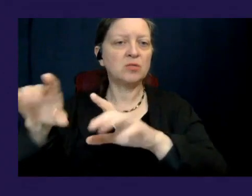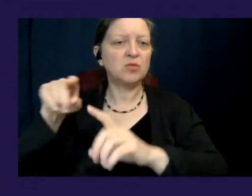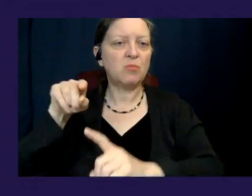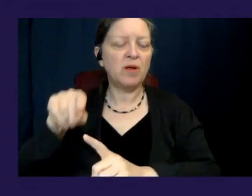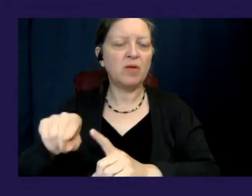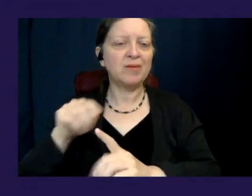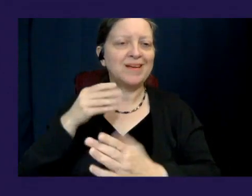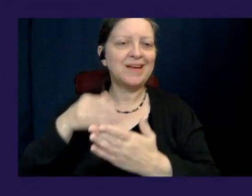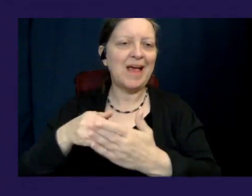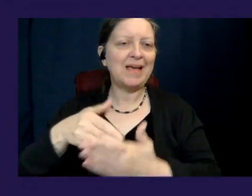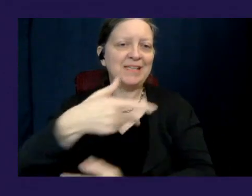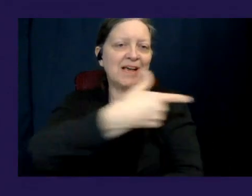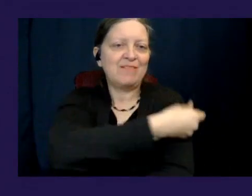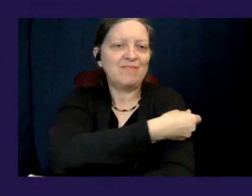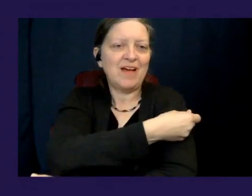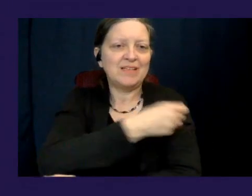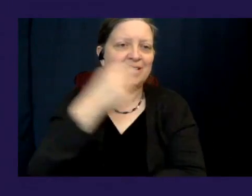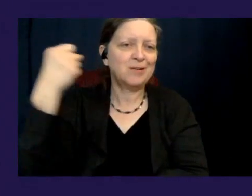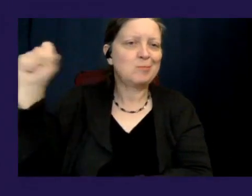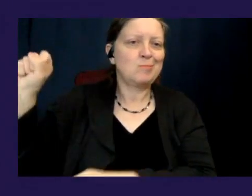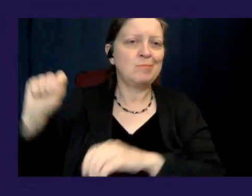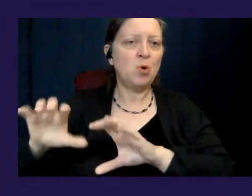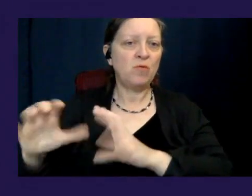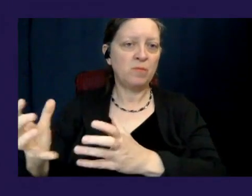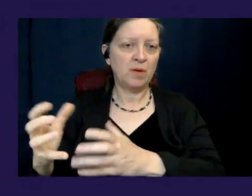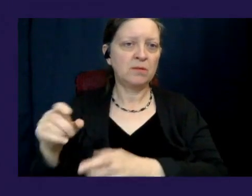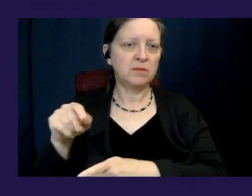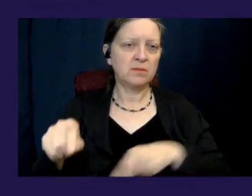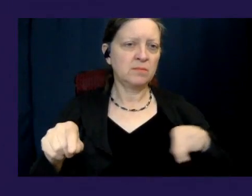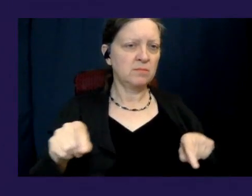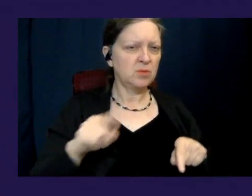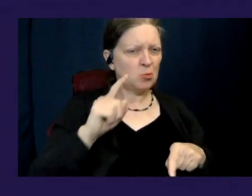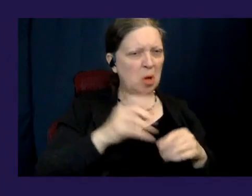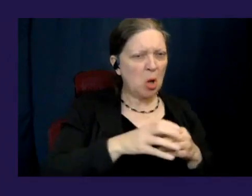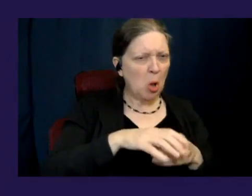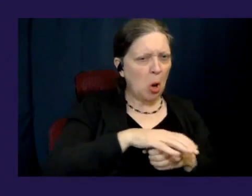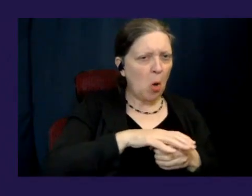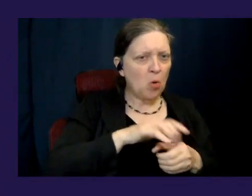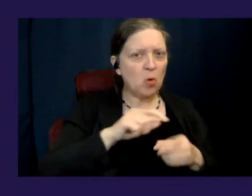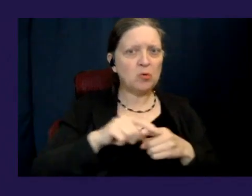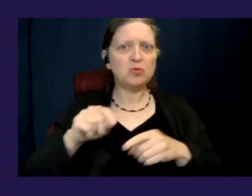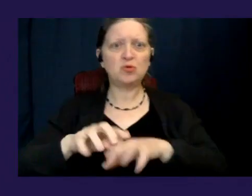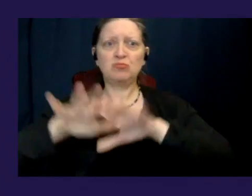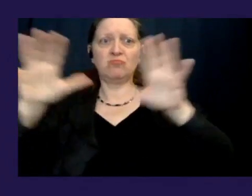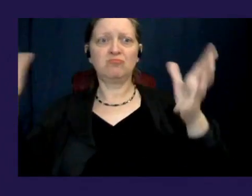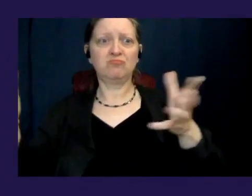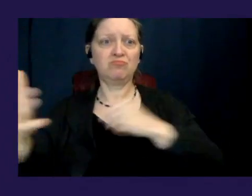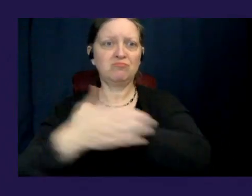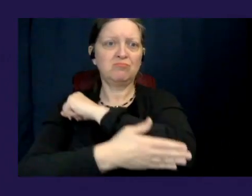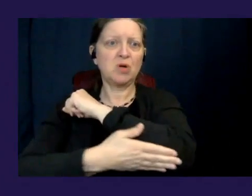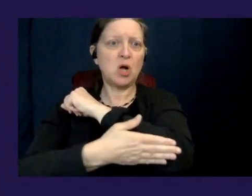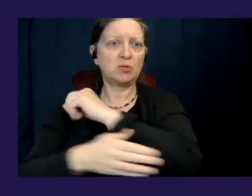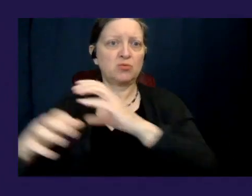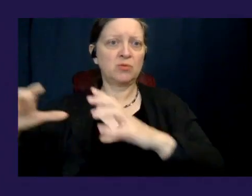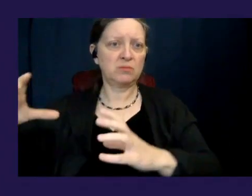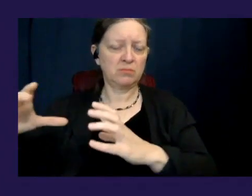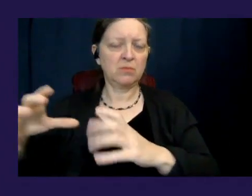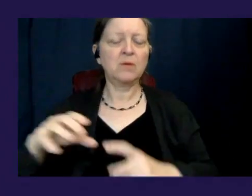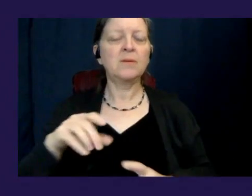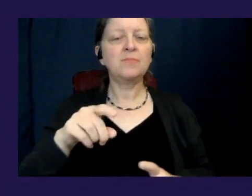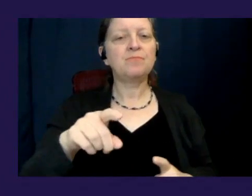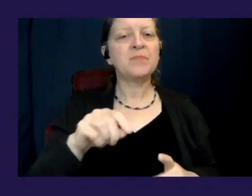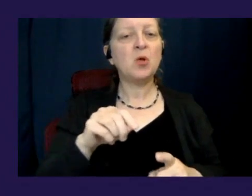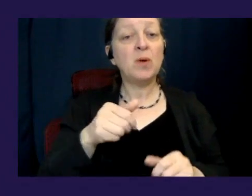anti-vaccine movement. So this issue, the question of the distrust. So within each of the circles, you have up to 100,000 people